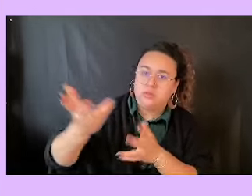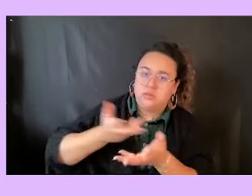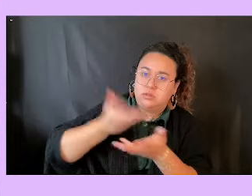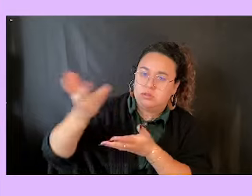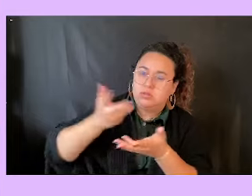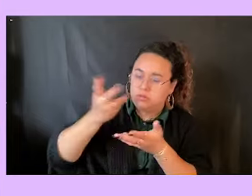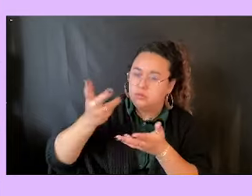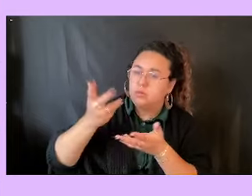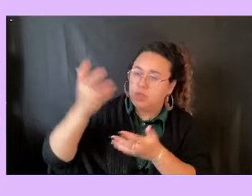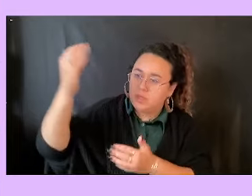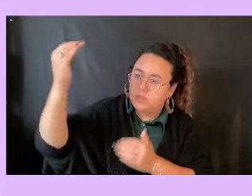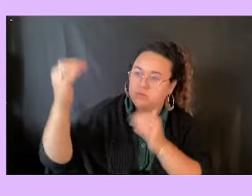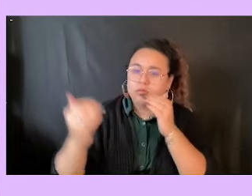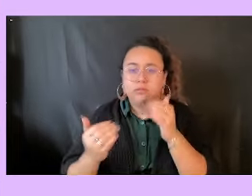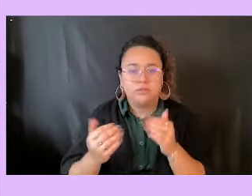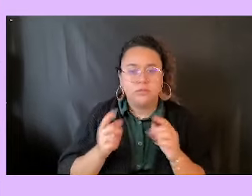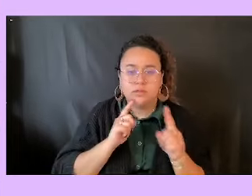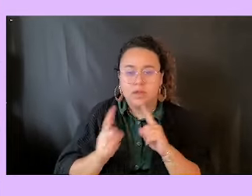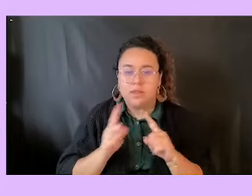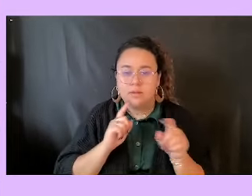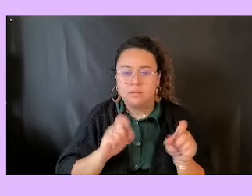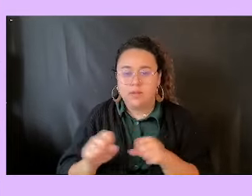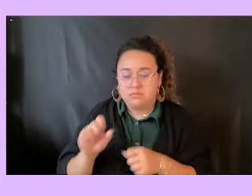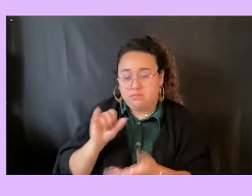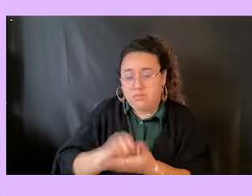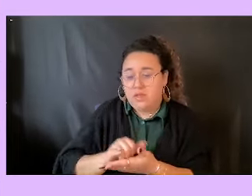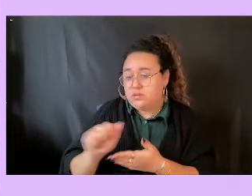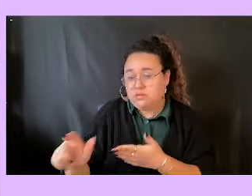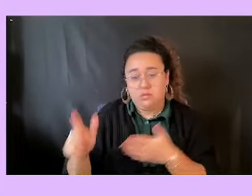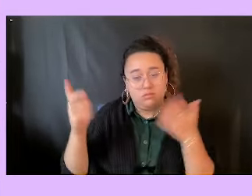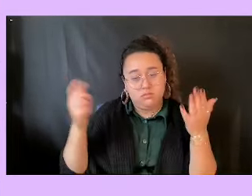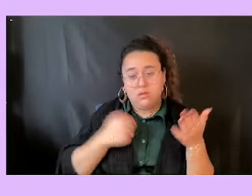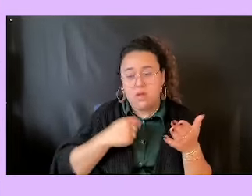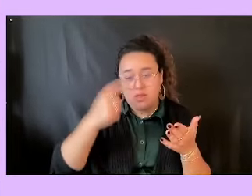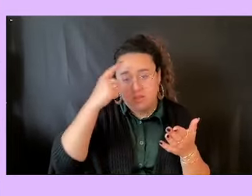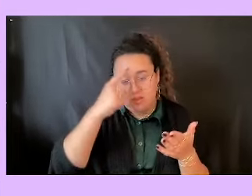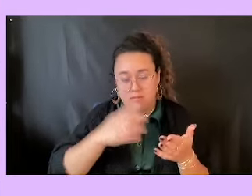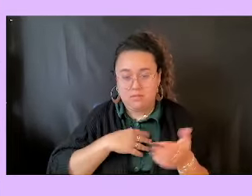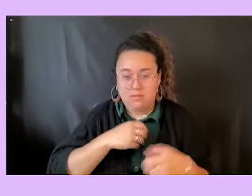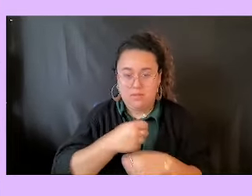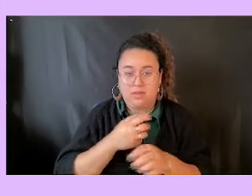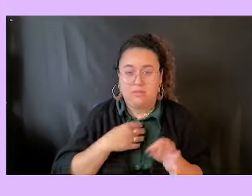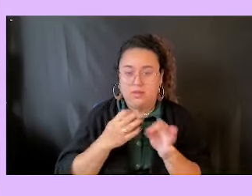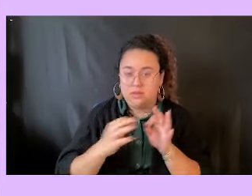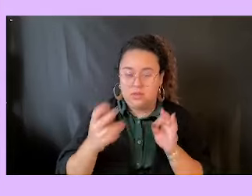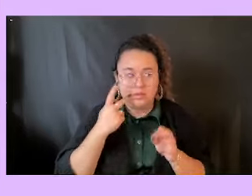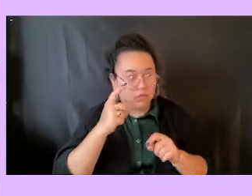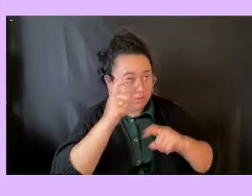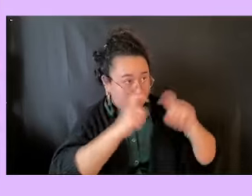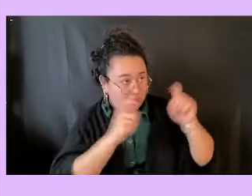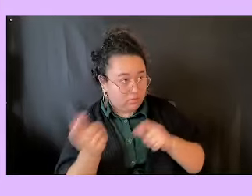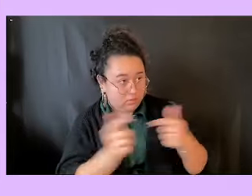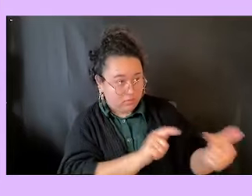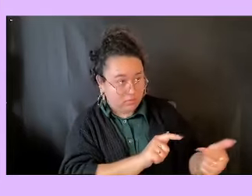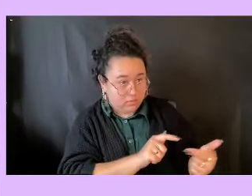is, I'm gonna, that's it. I mean, I really made my sentence. I saw your face. I was like, I'm gonna pass it to you.